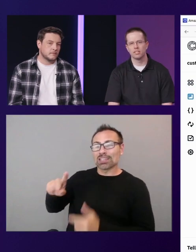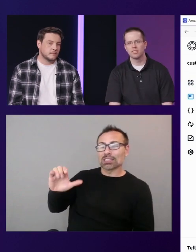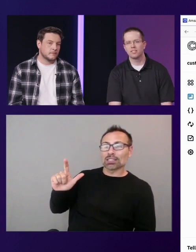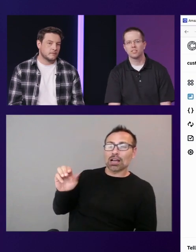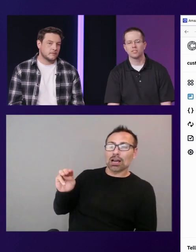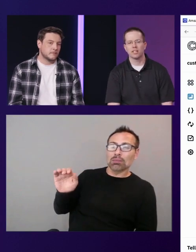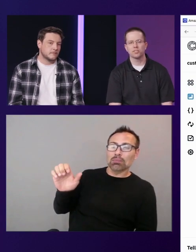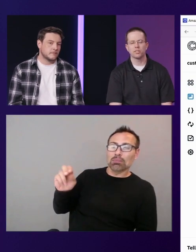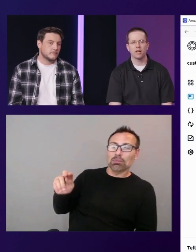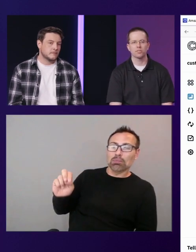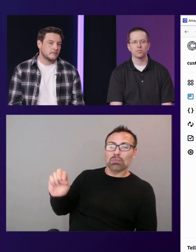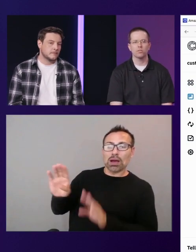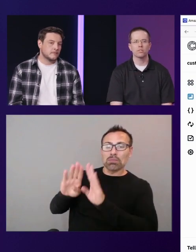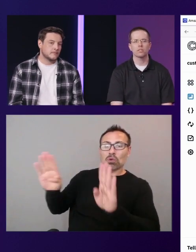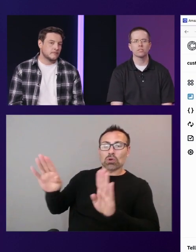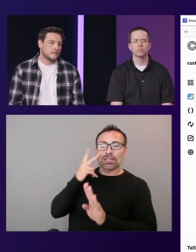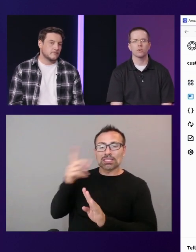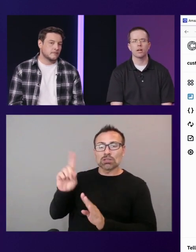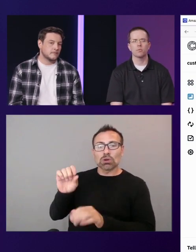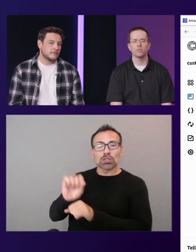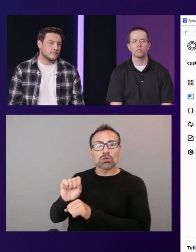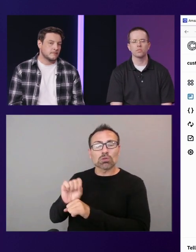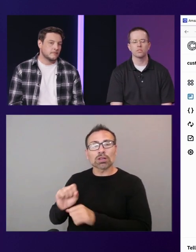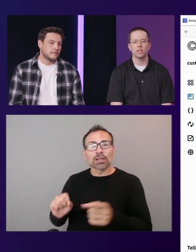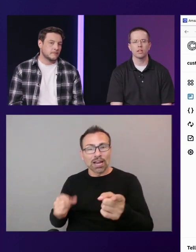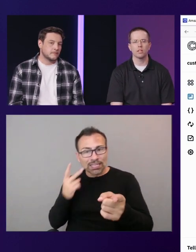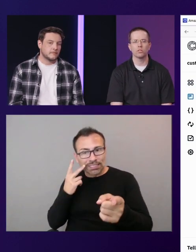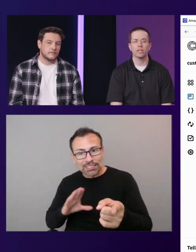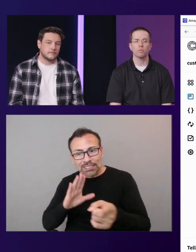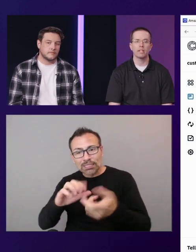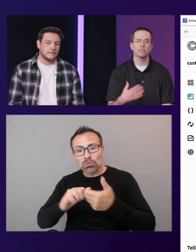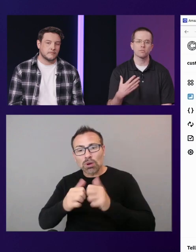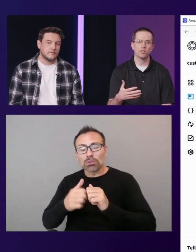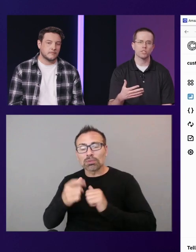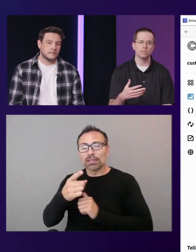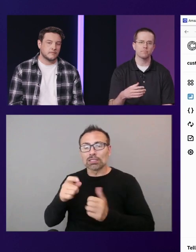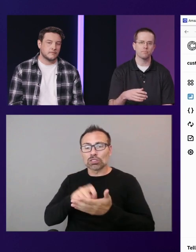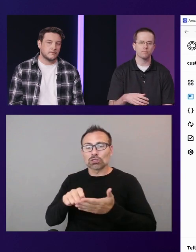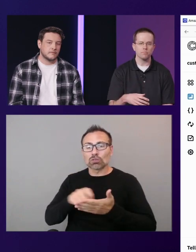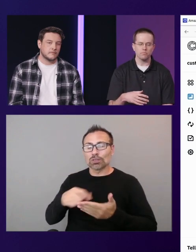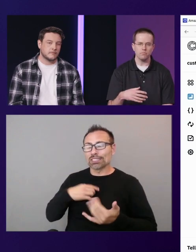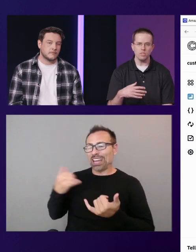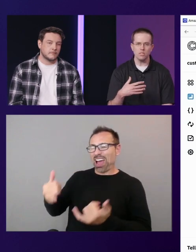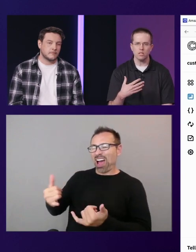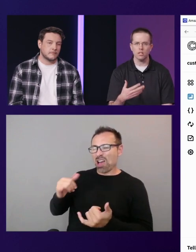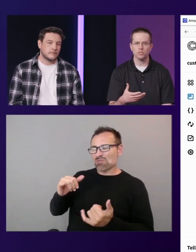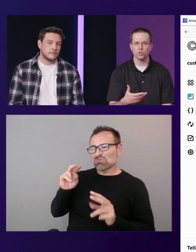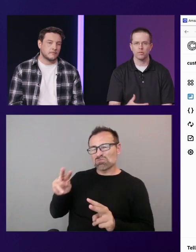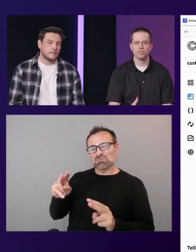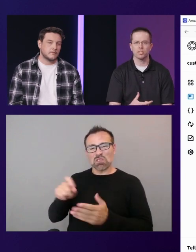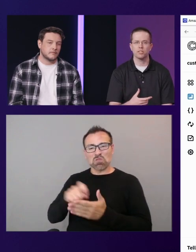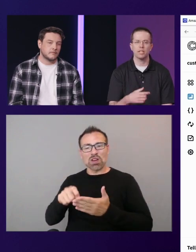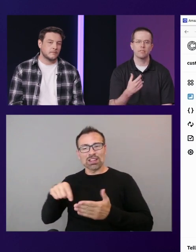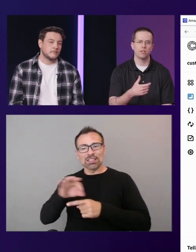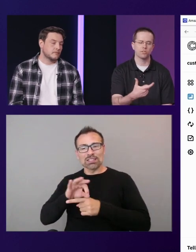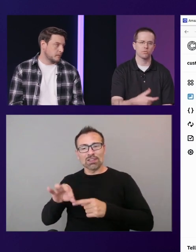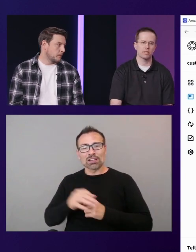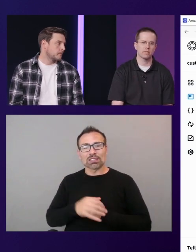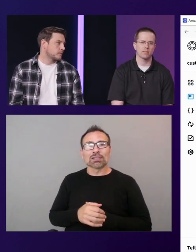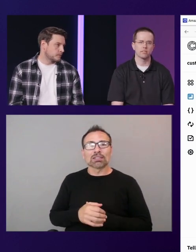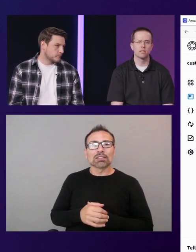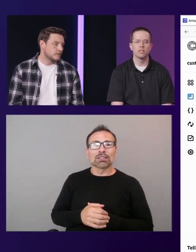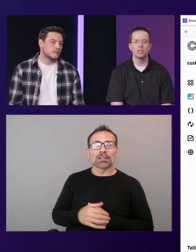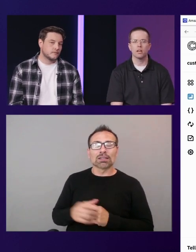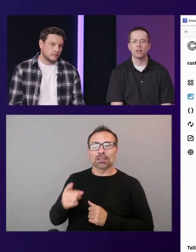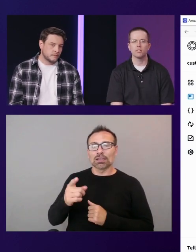course, there's that issue Kyle just wrote. So I will look at writing this function to sort by registration date, and then also write